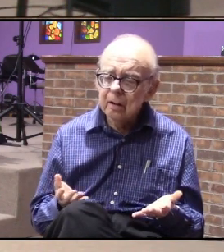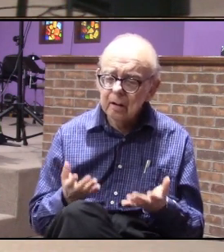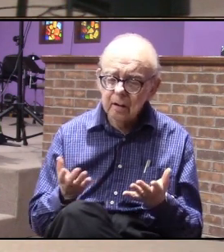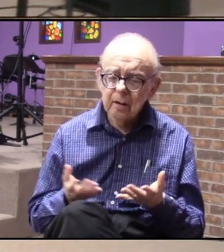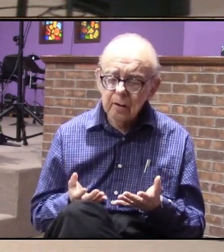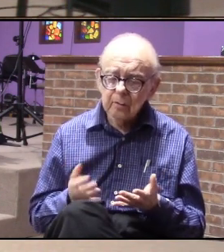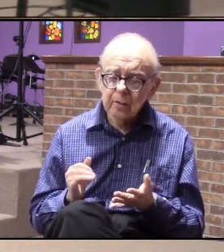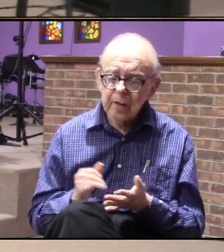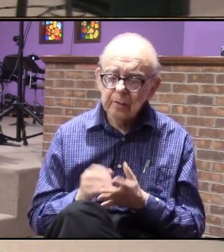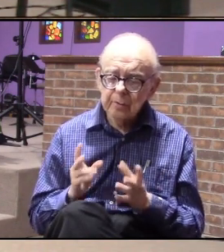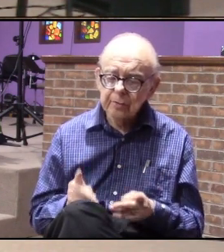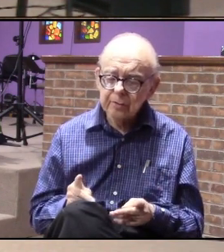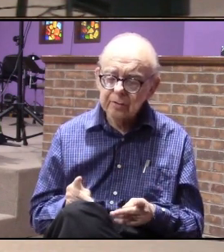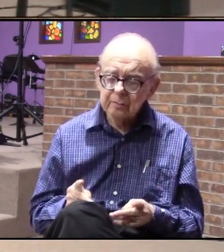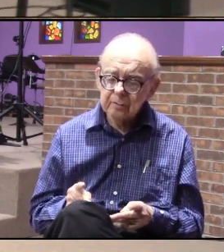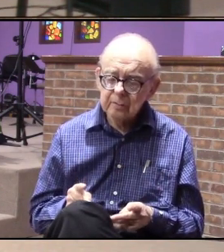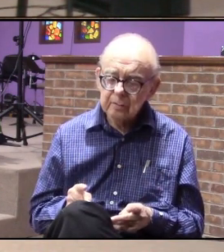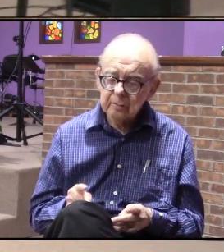want them to be well, right?